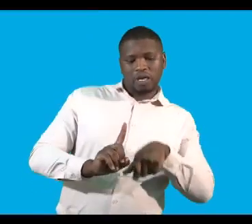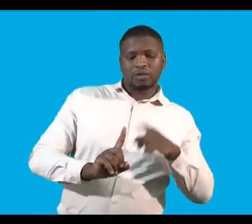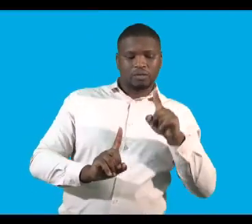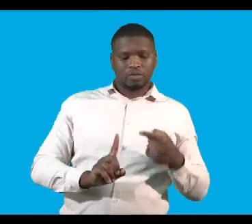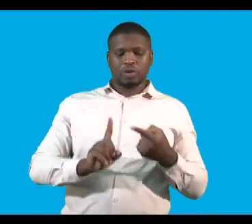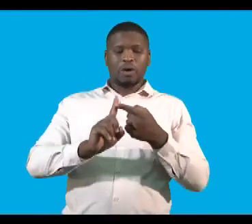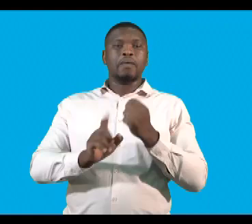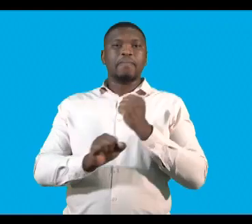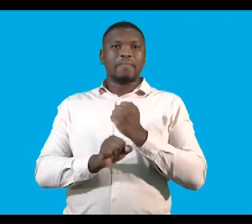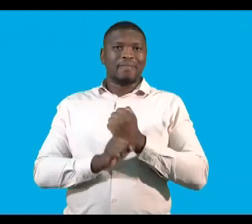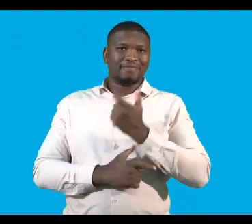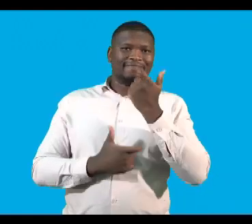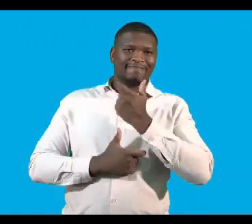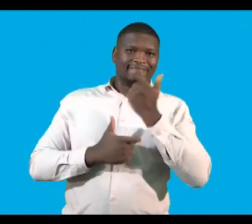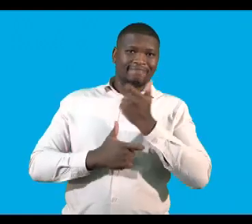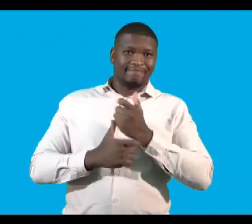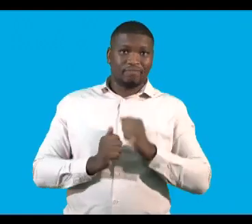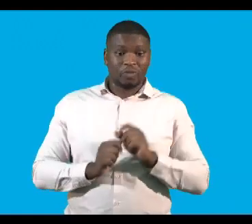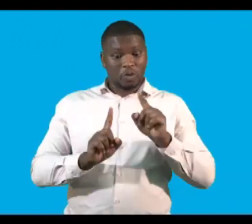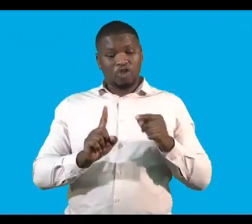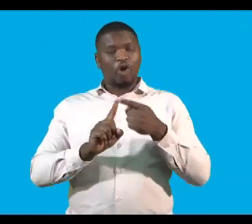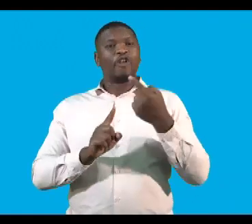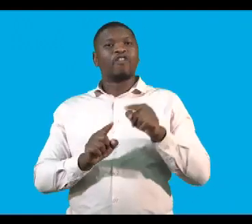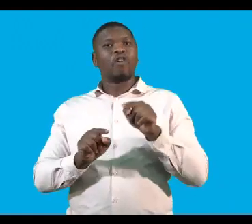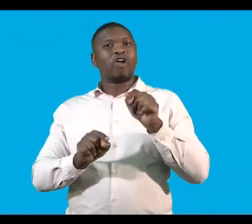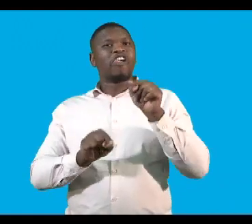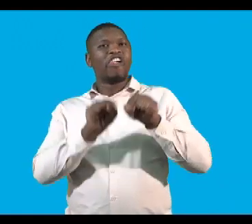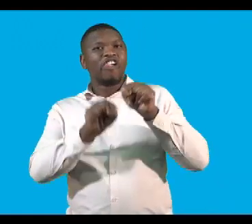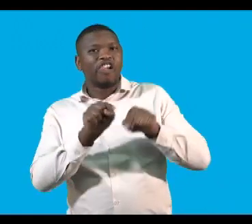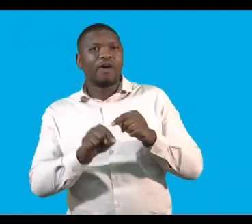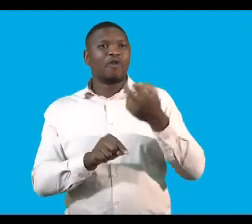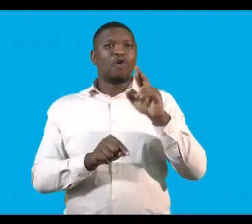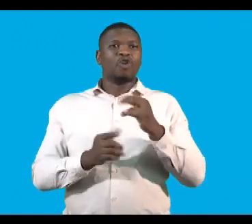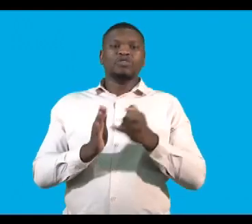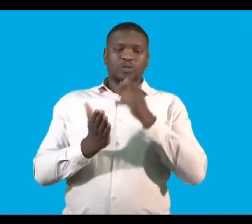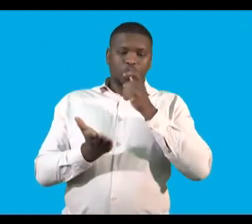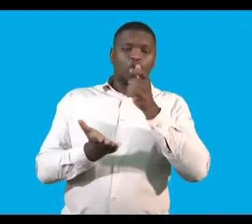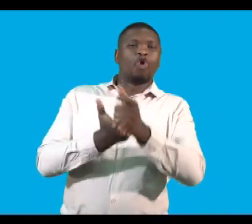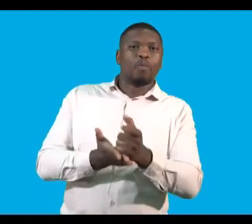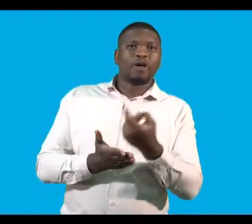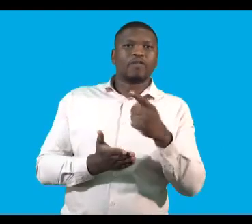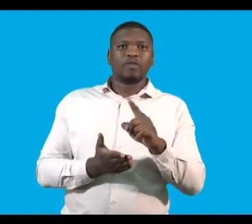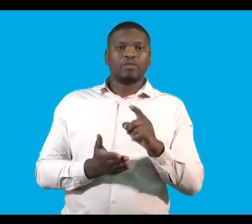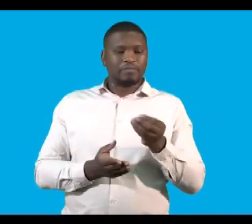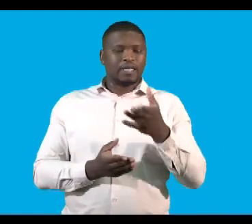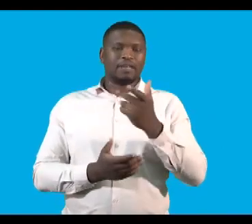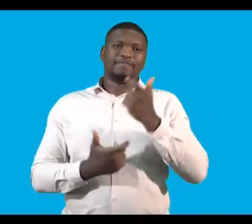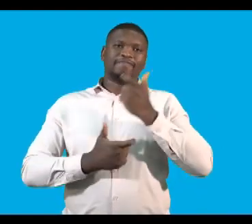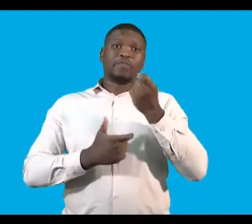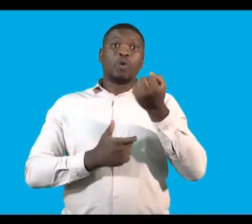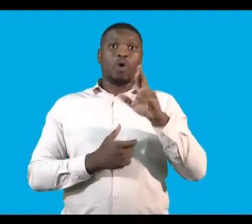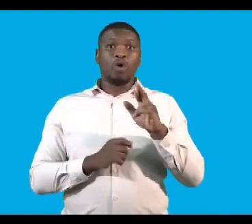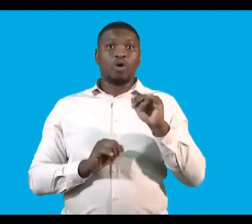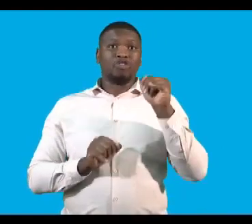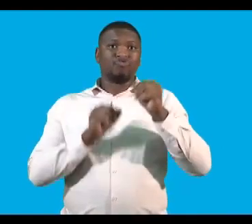for comedic effect, and it's normally to mock or comment on the original subject in a humorous